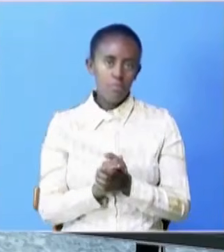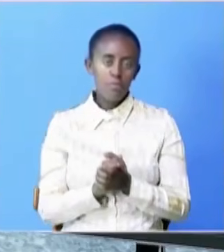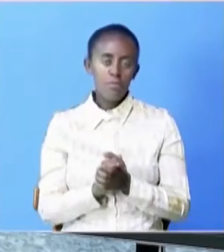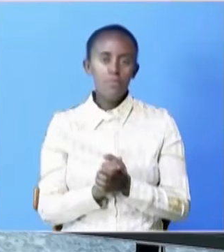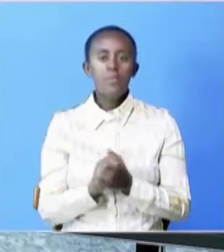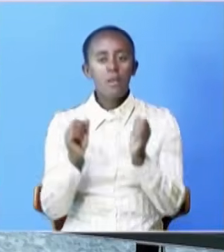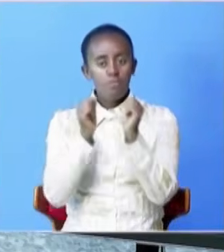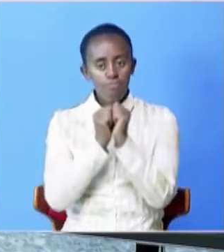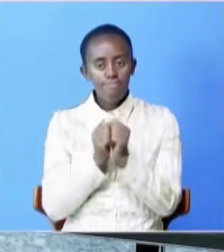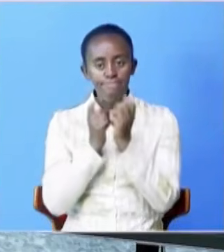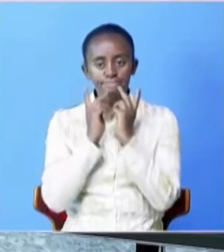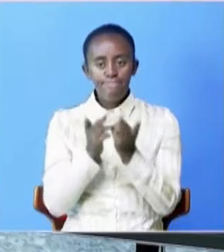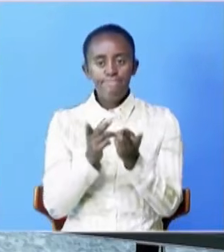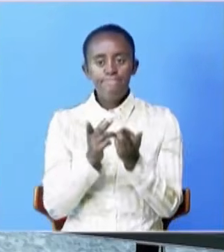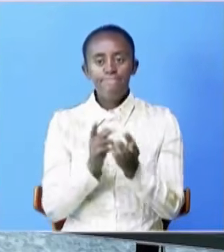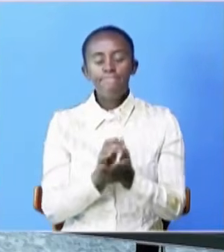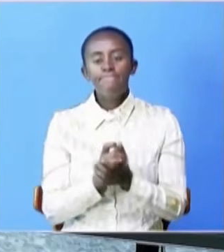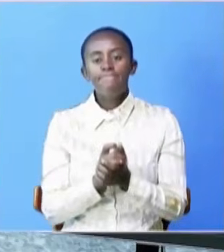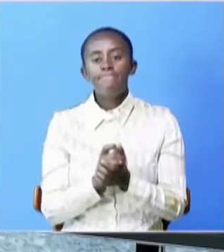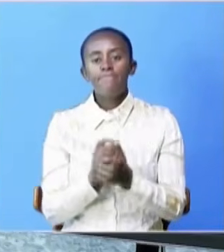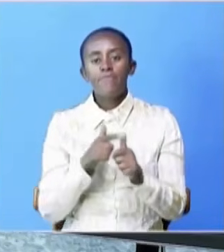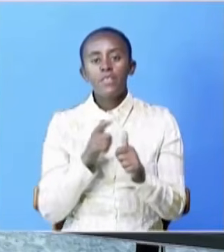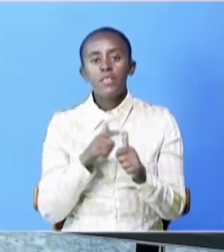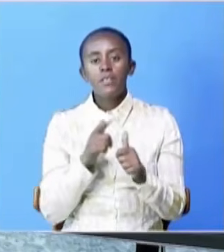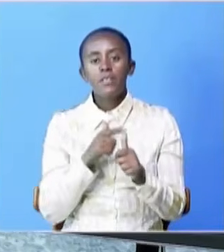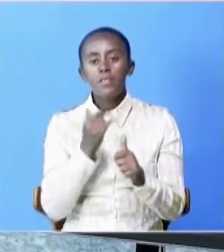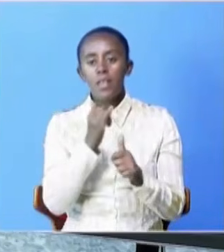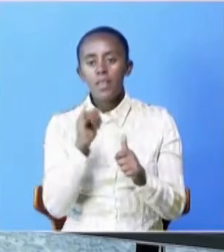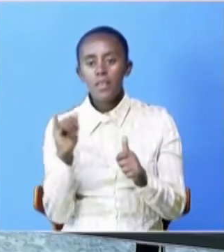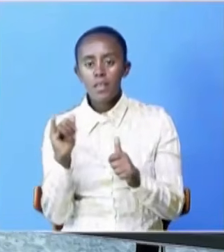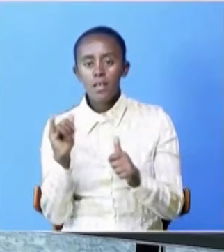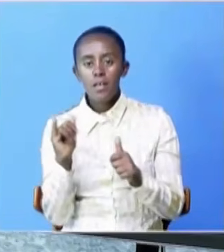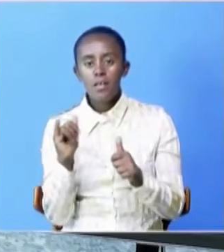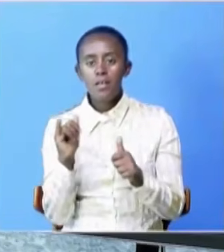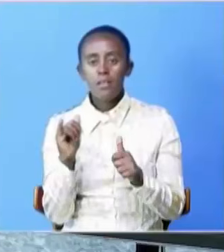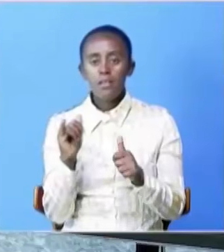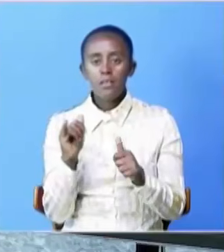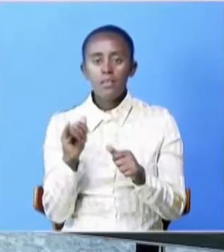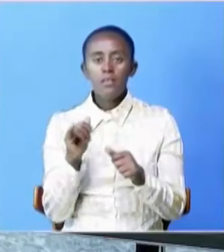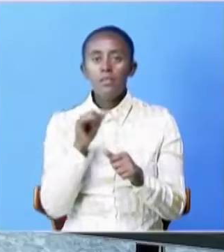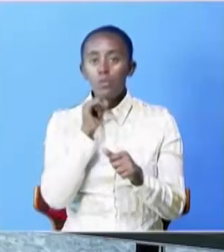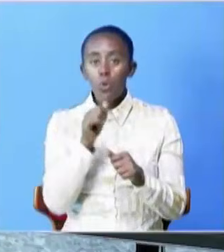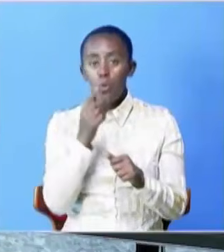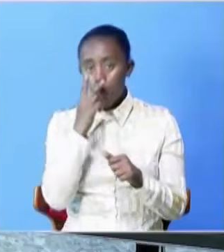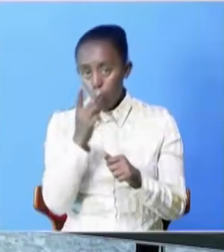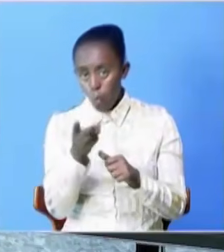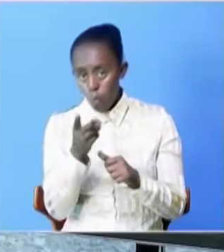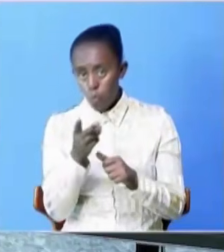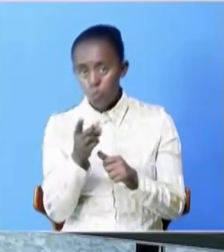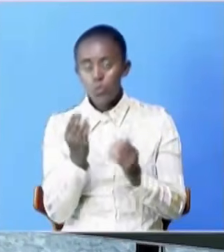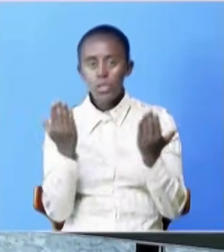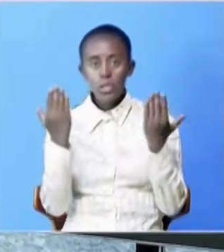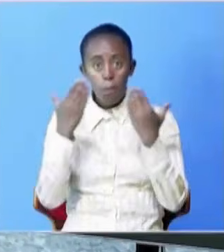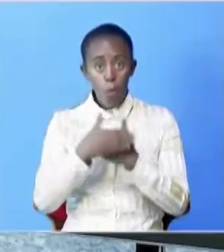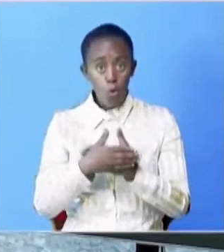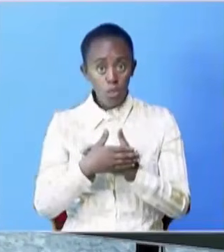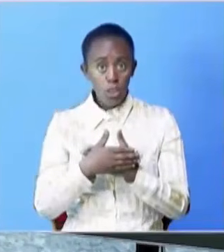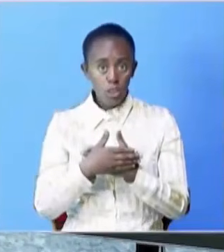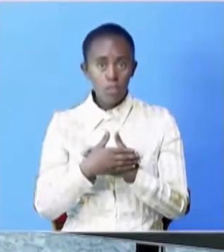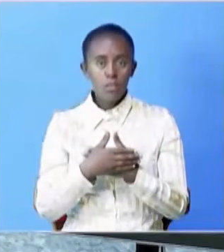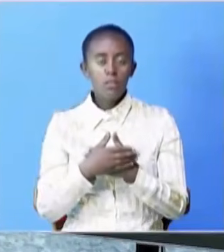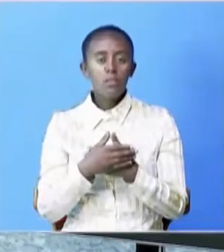let's do it together. The first one, they not watch TV in the morning.